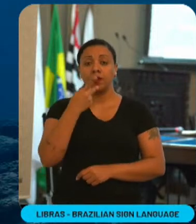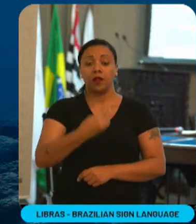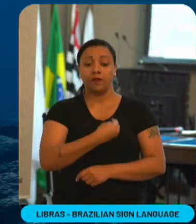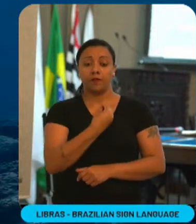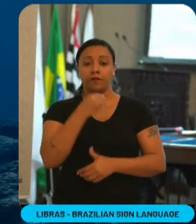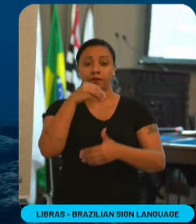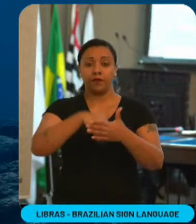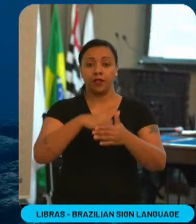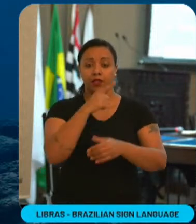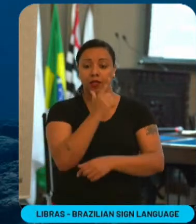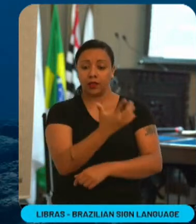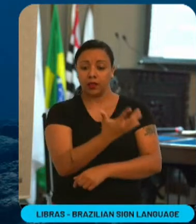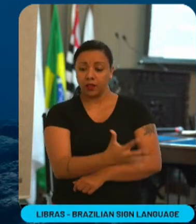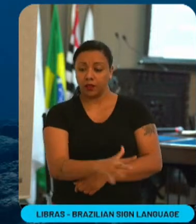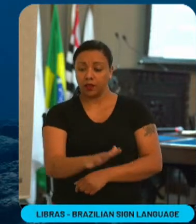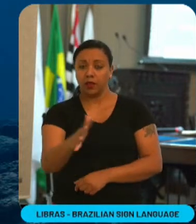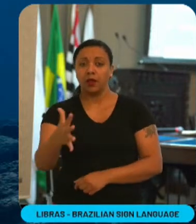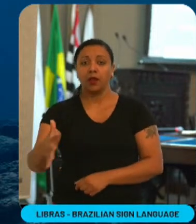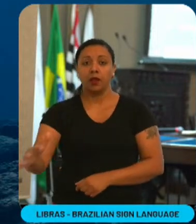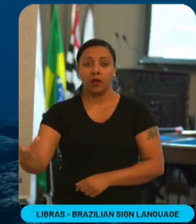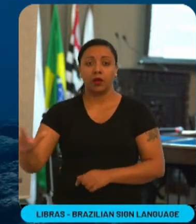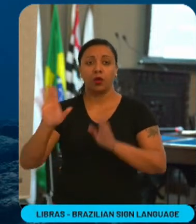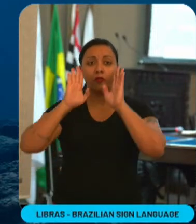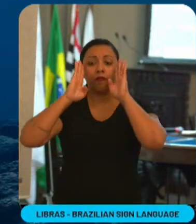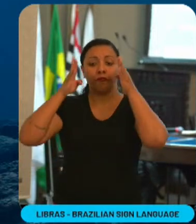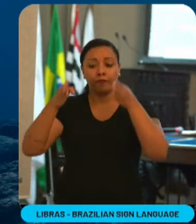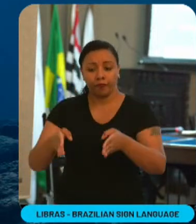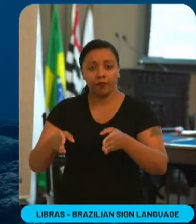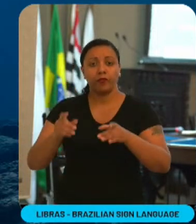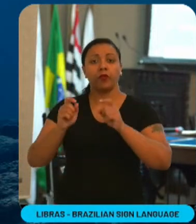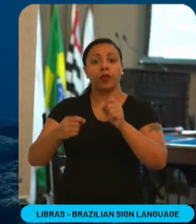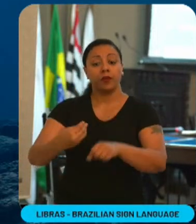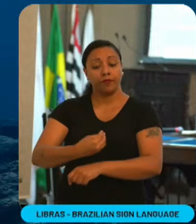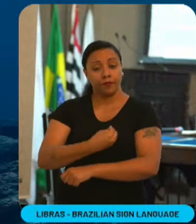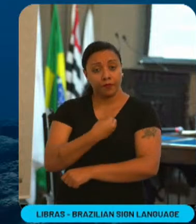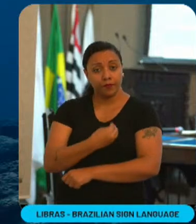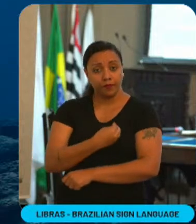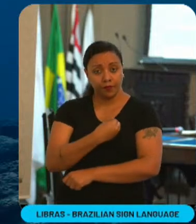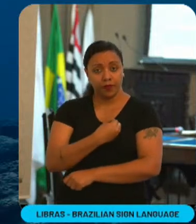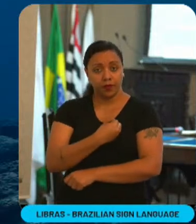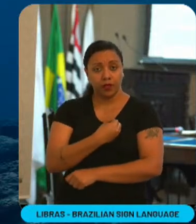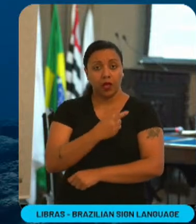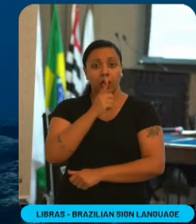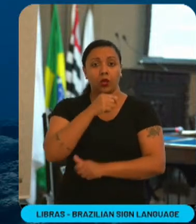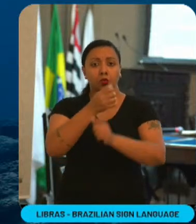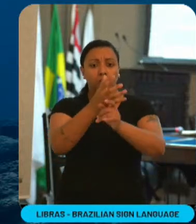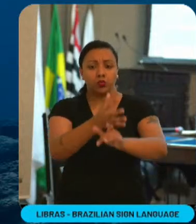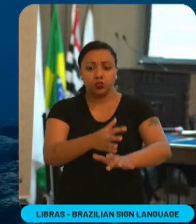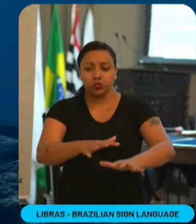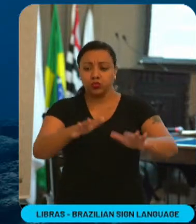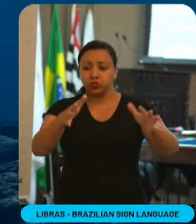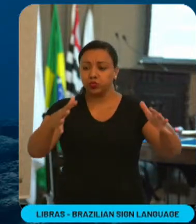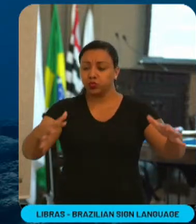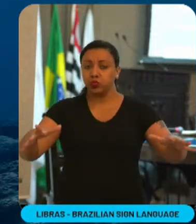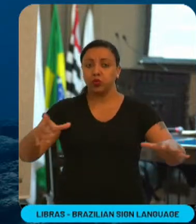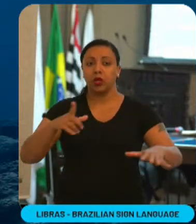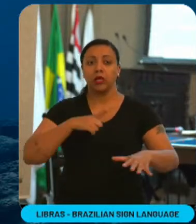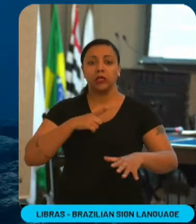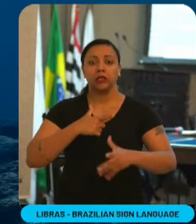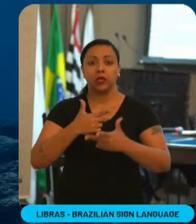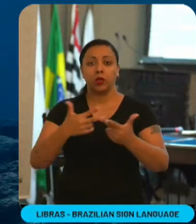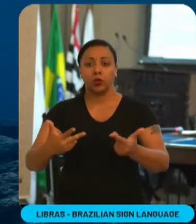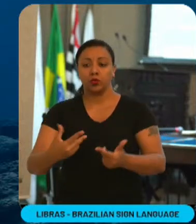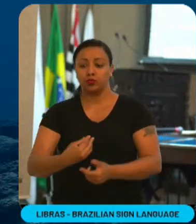it talks about life below water. So it focuses too much on life. And